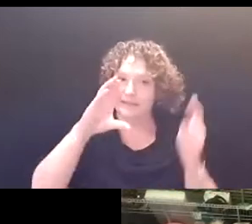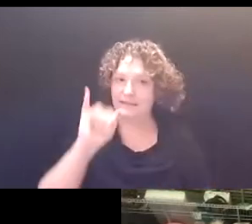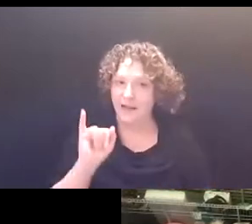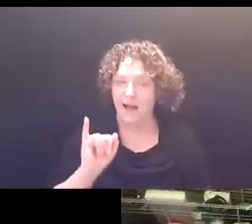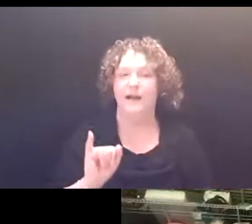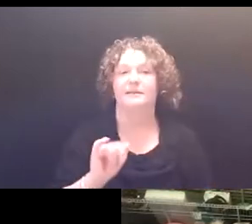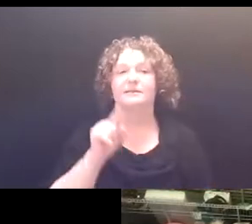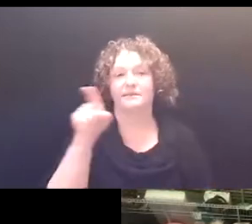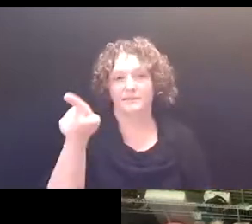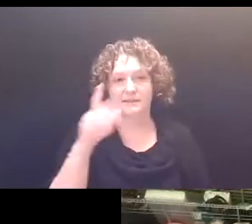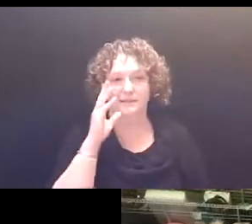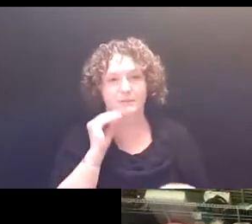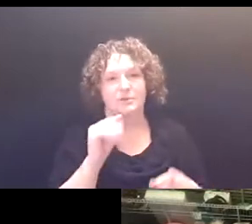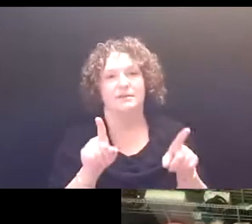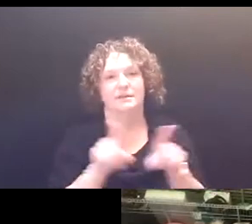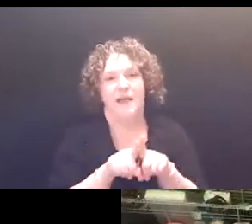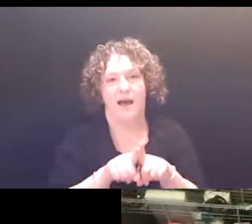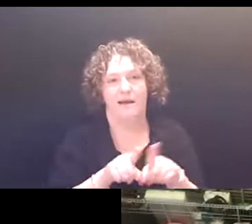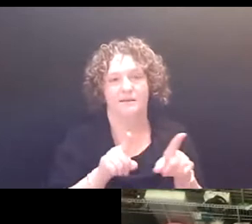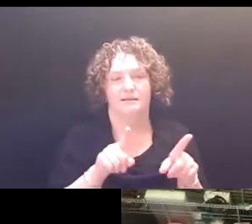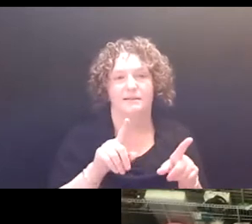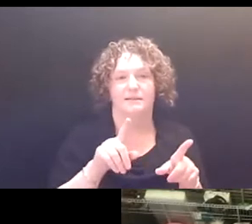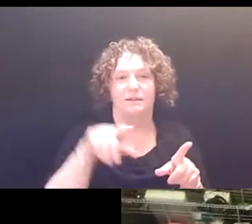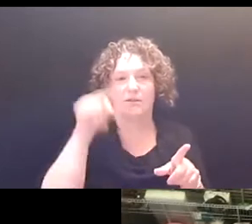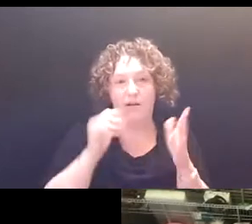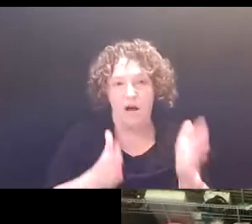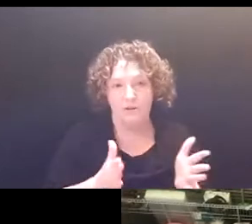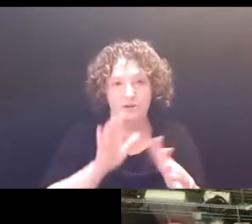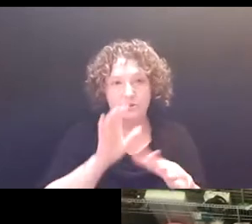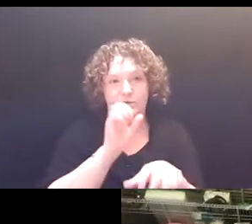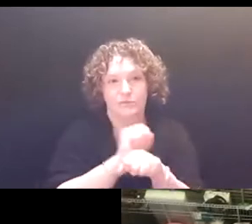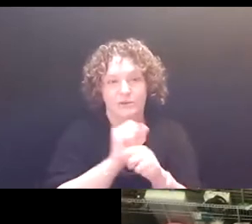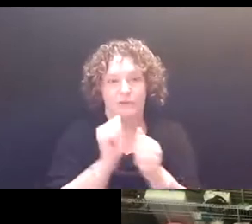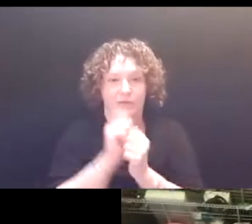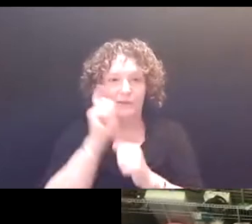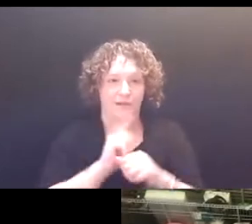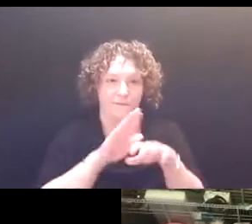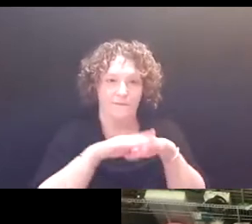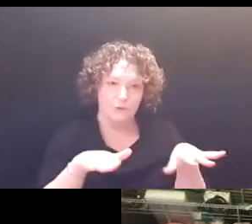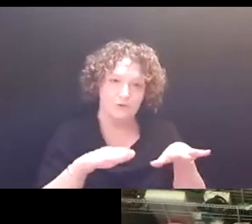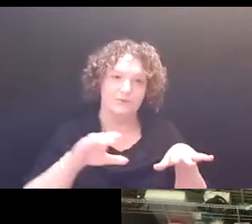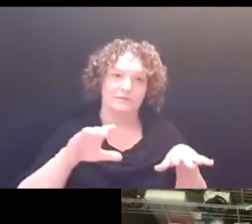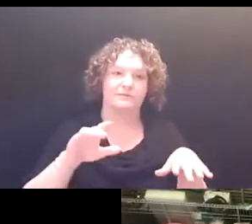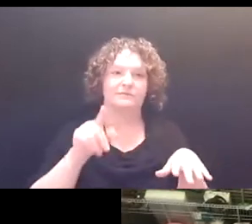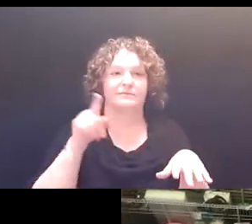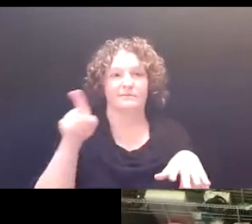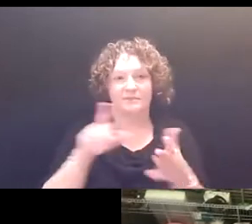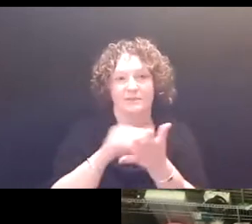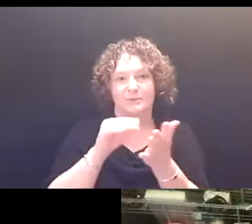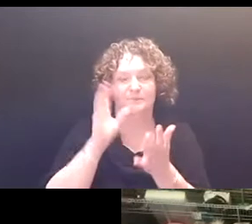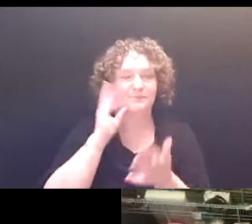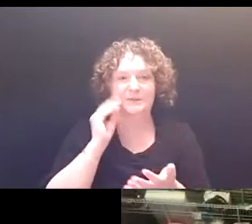and with hearing aids and wearing cochlear implants and her experiences as an audiologist working with deaf